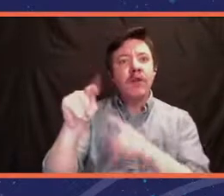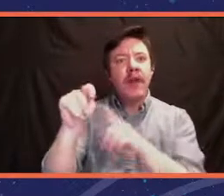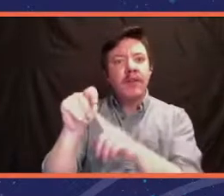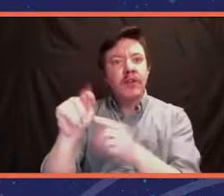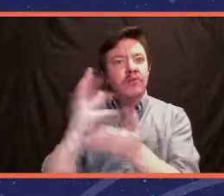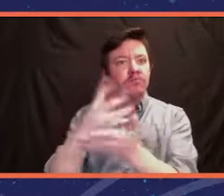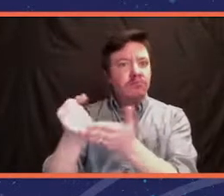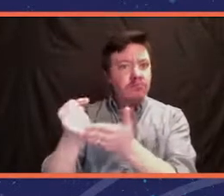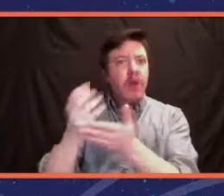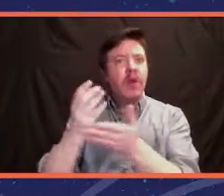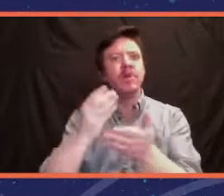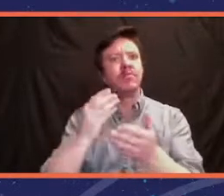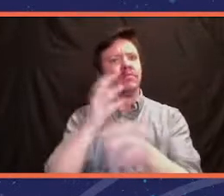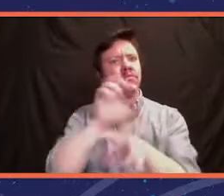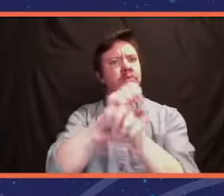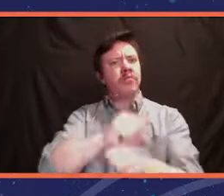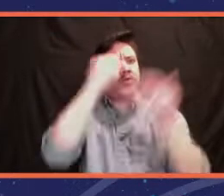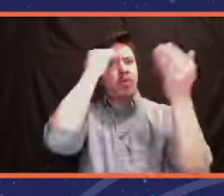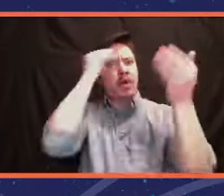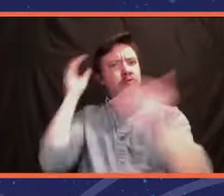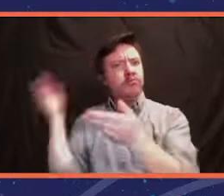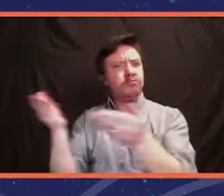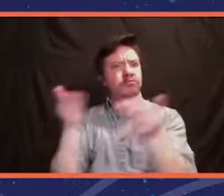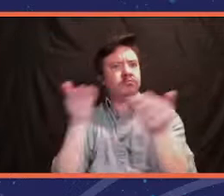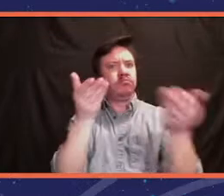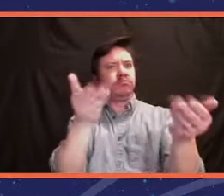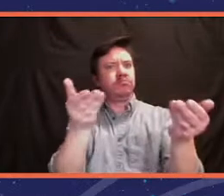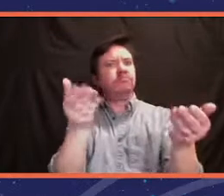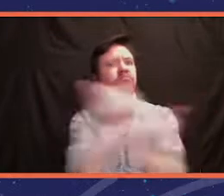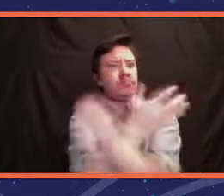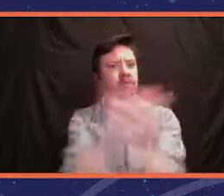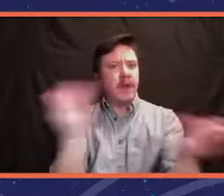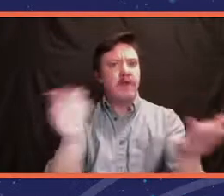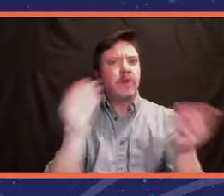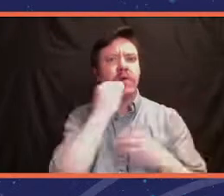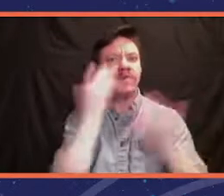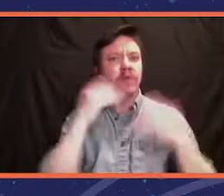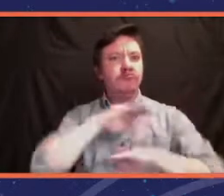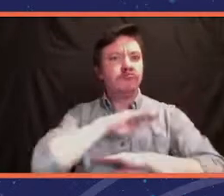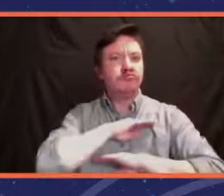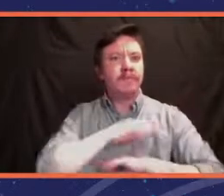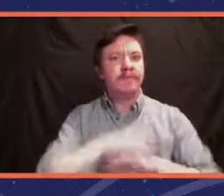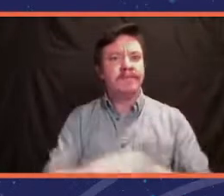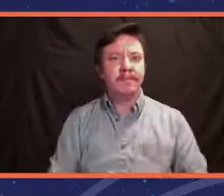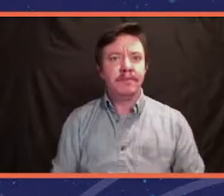bring that all back, and everyone will be fed. So, yeah.